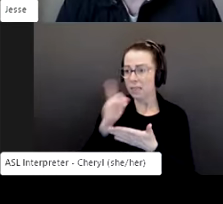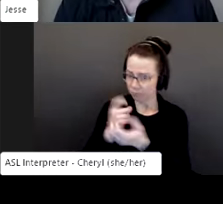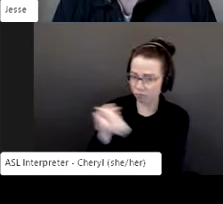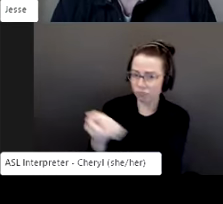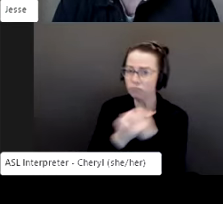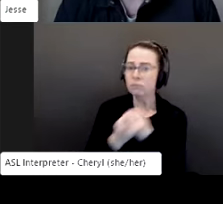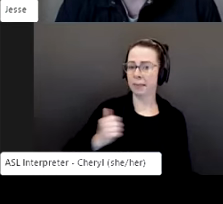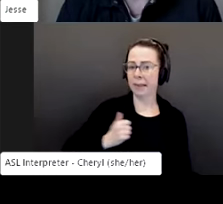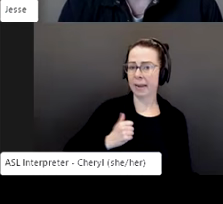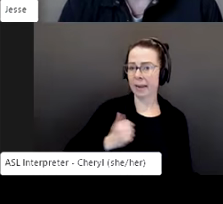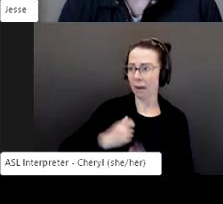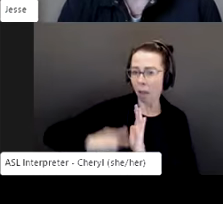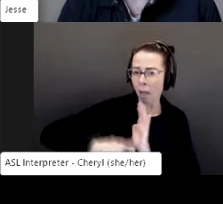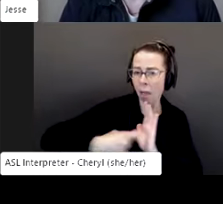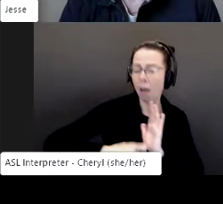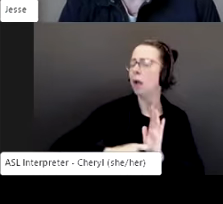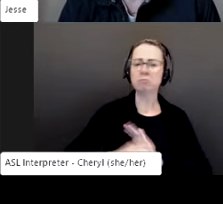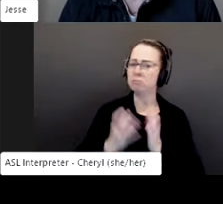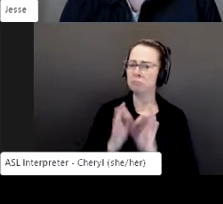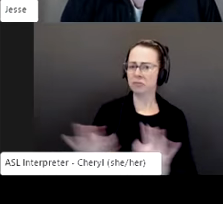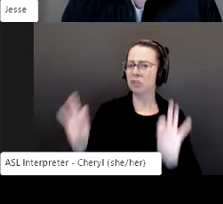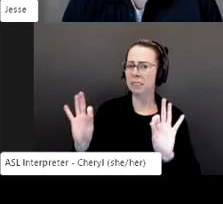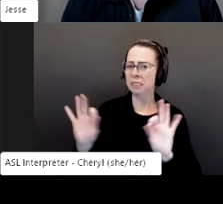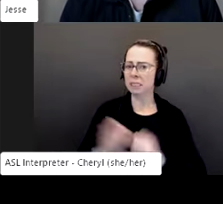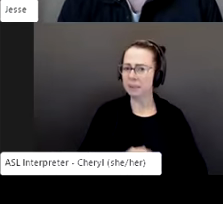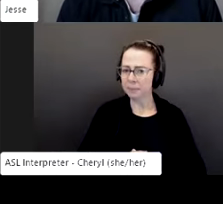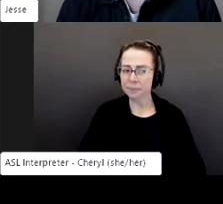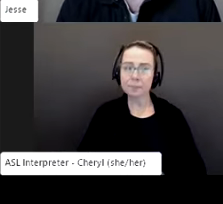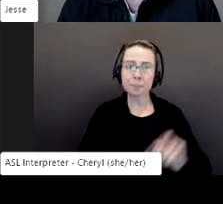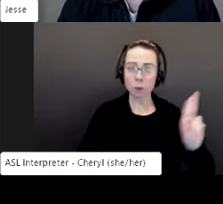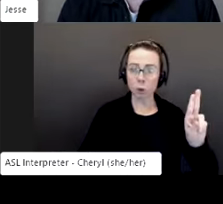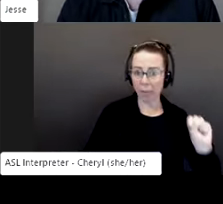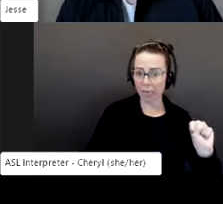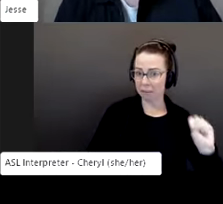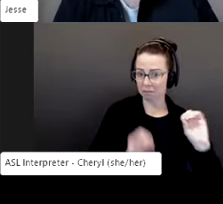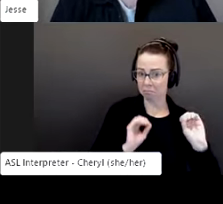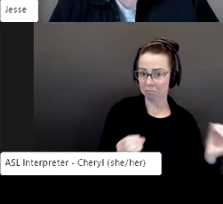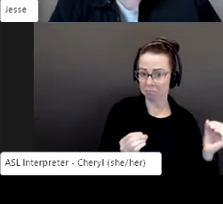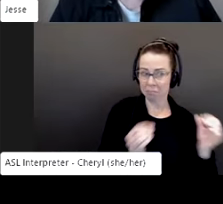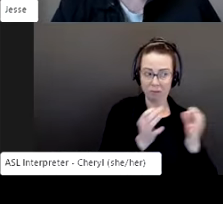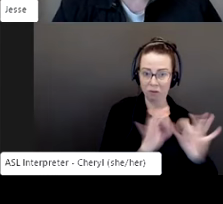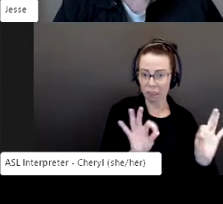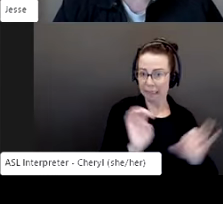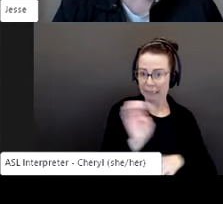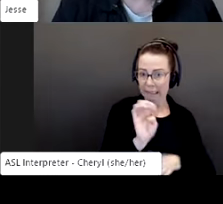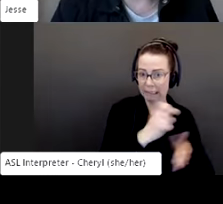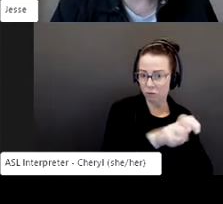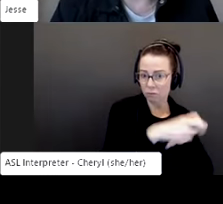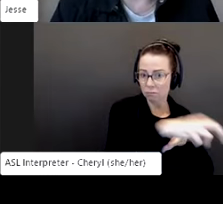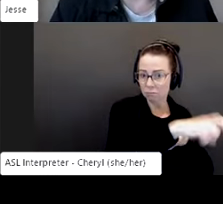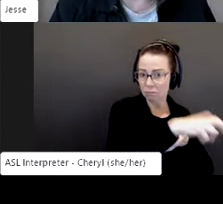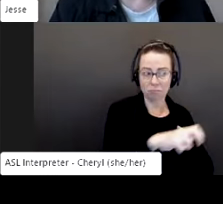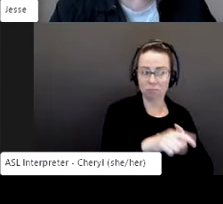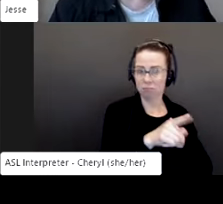because there's no equivalent to the Interact Network in the United States. And so usually when you're talking about people